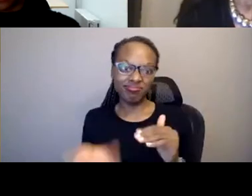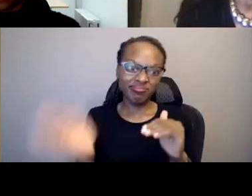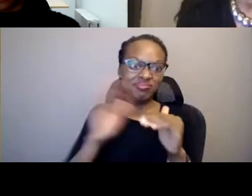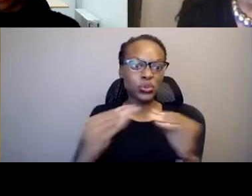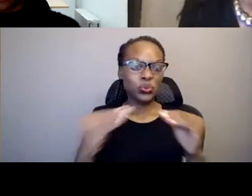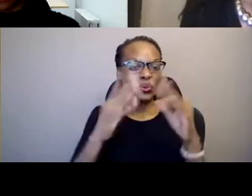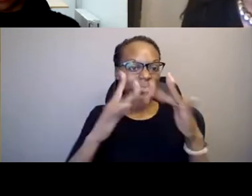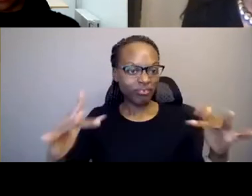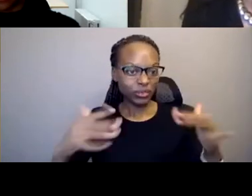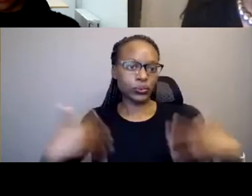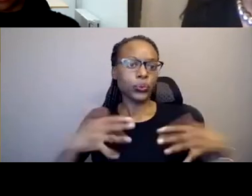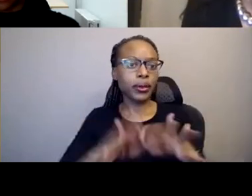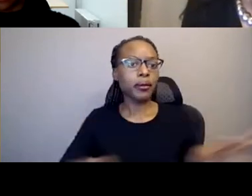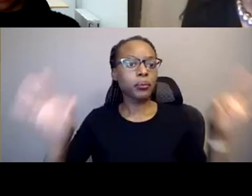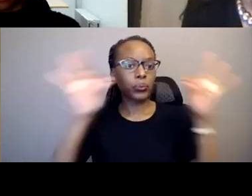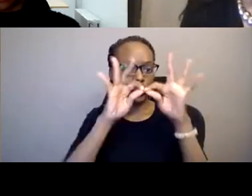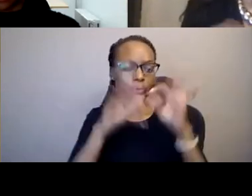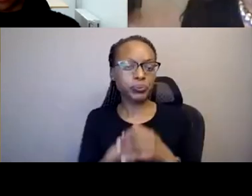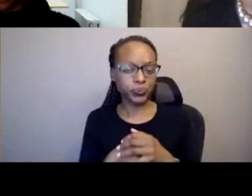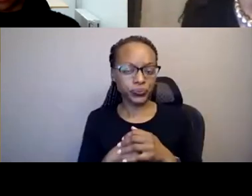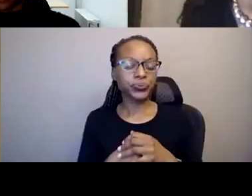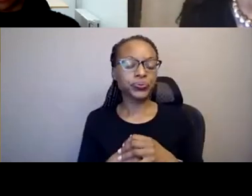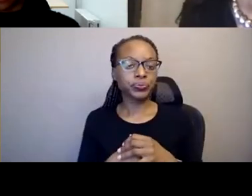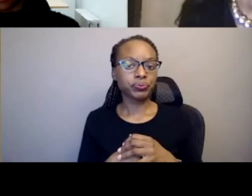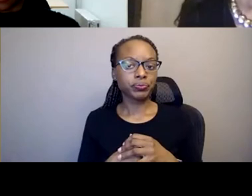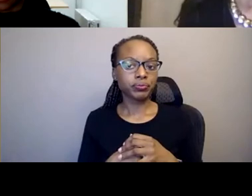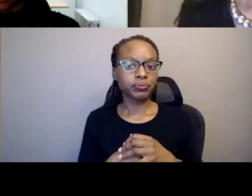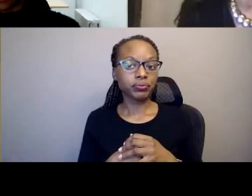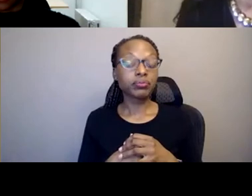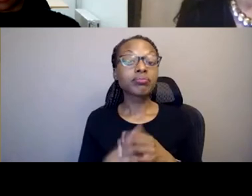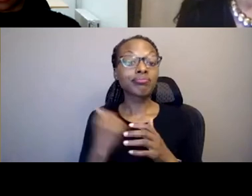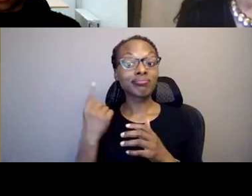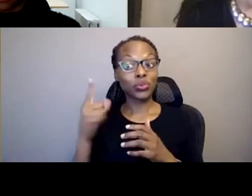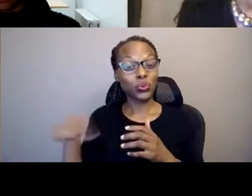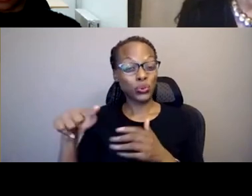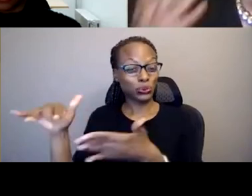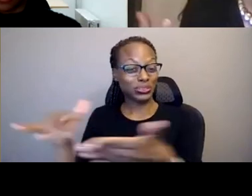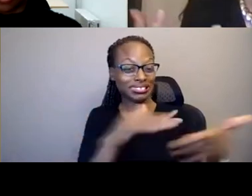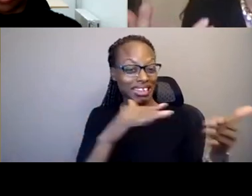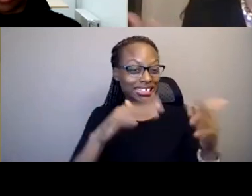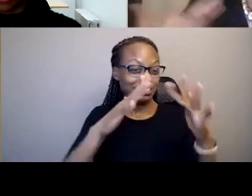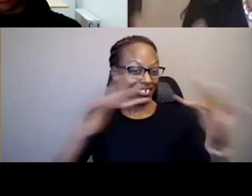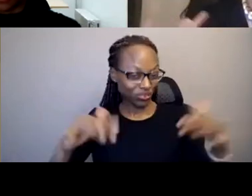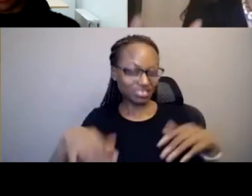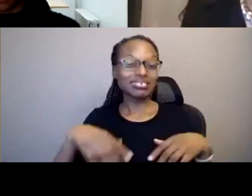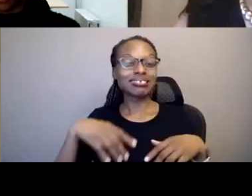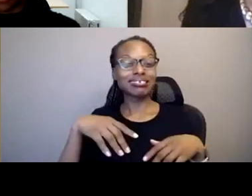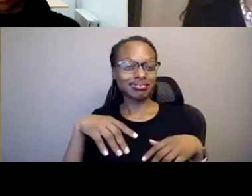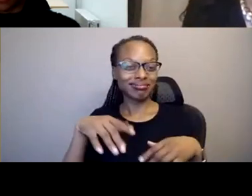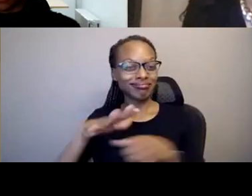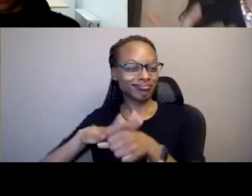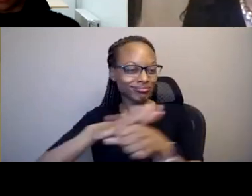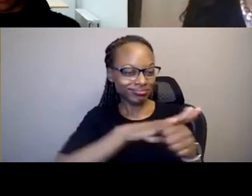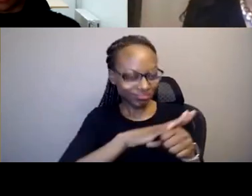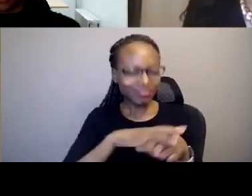So while demographers show that the country is becoming more diverse than ever, with whites no longer necessarily